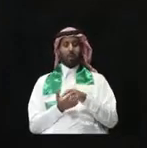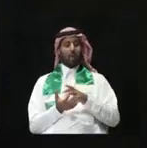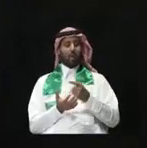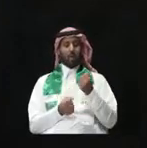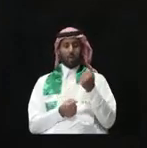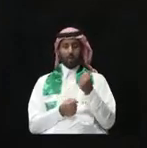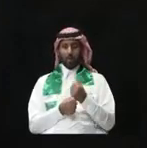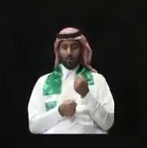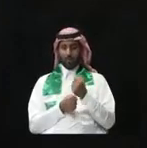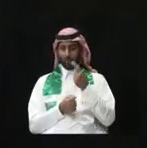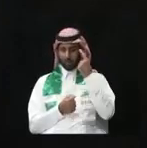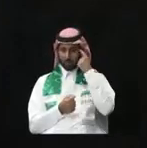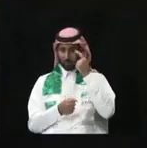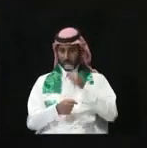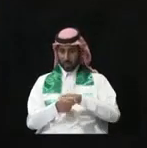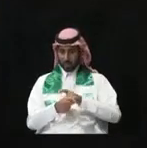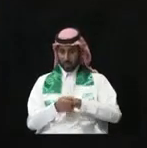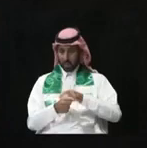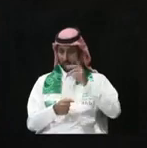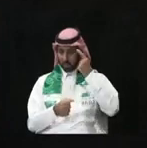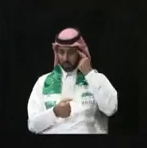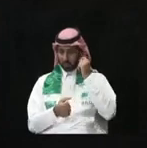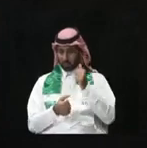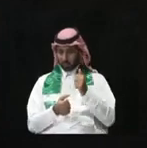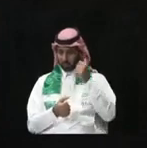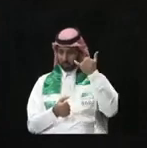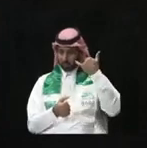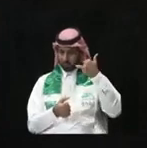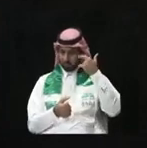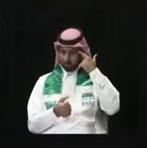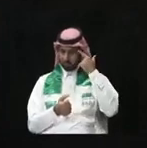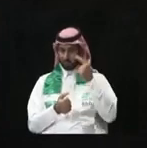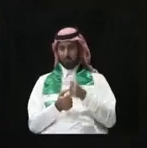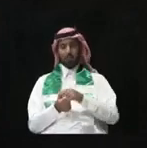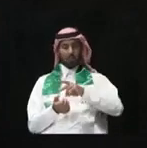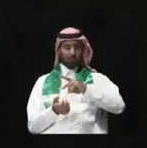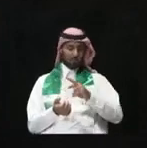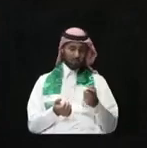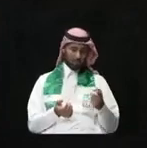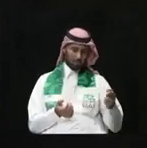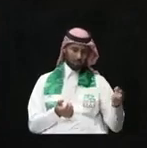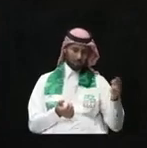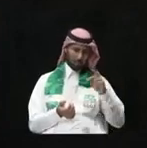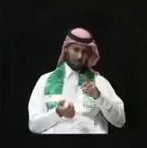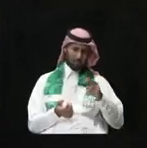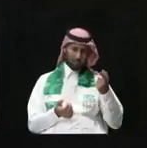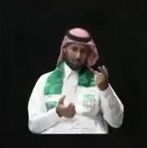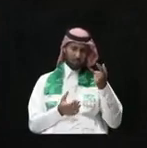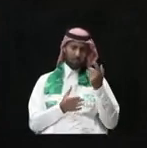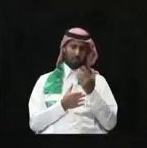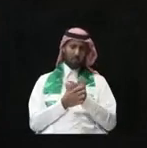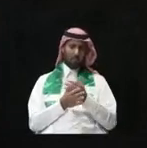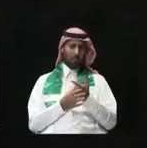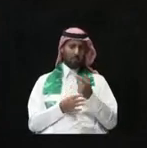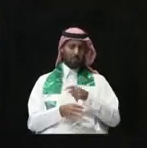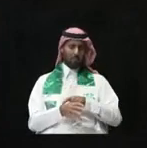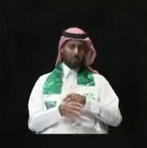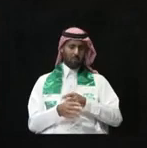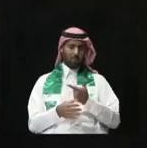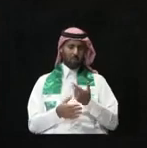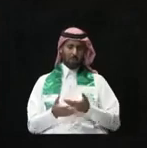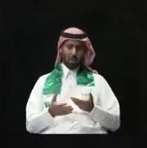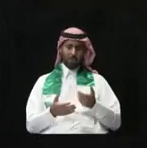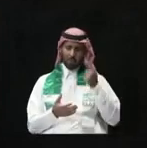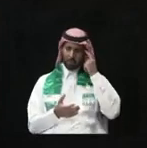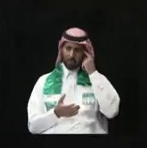happen? Time is important. The change started when and where did it start? Does it start, let's